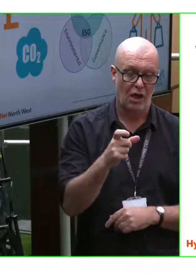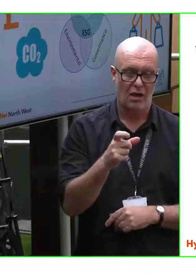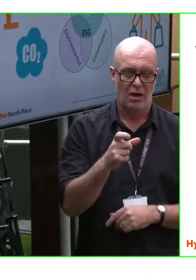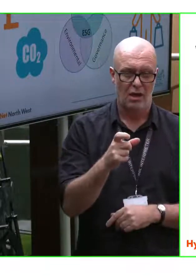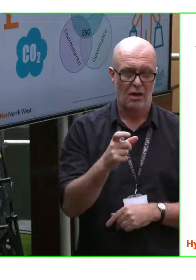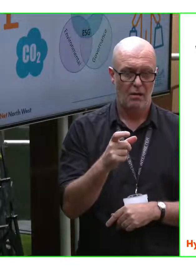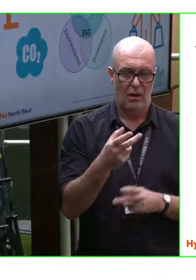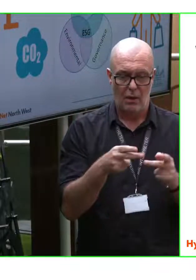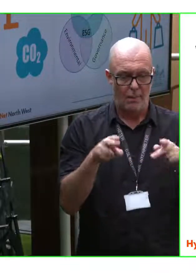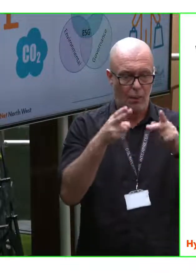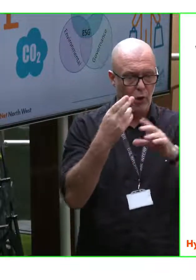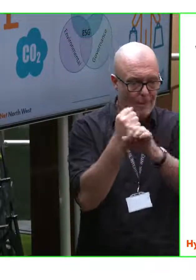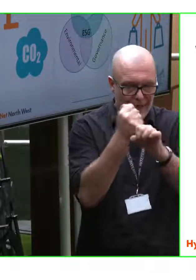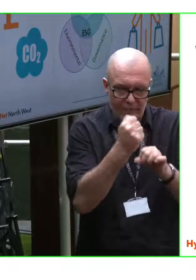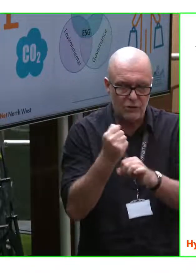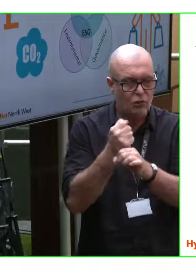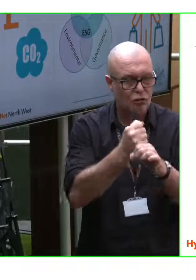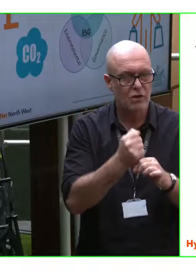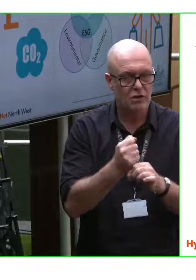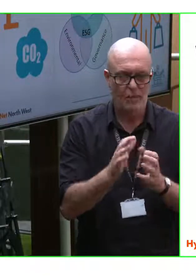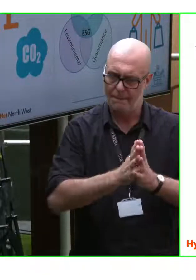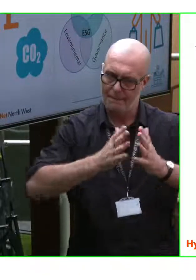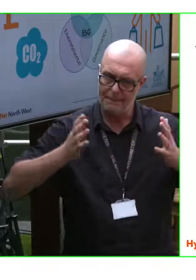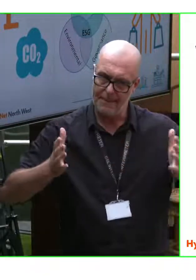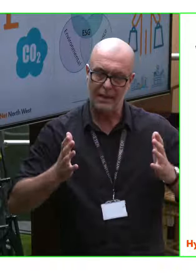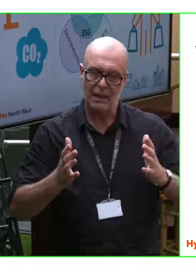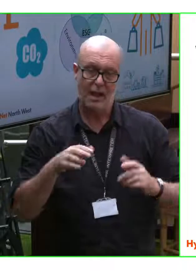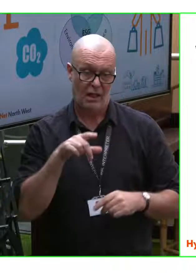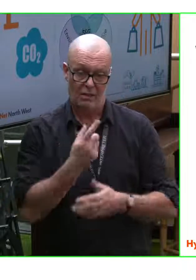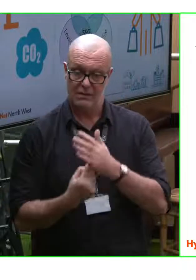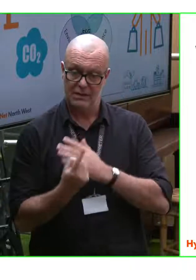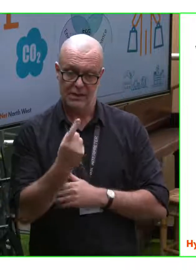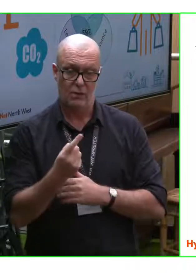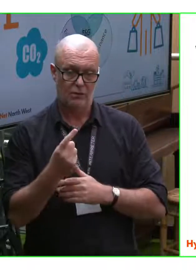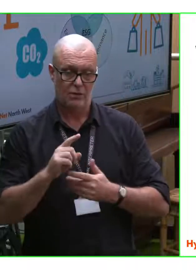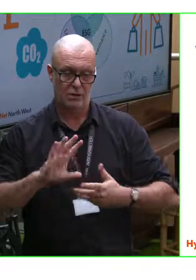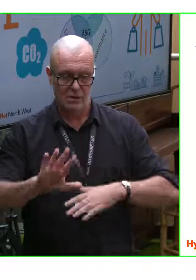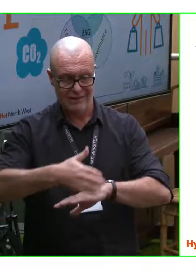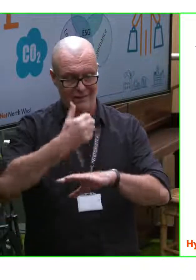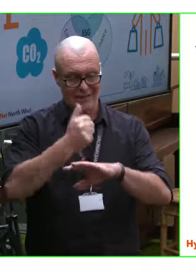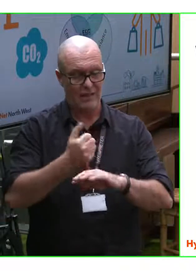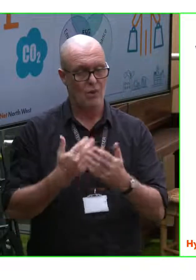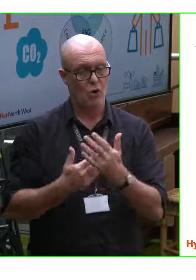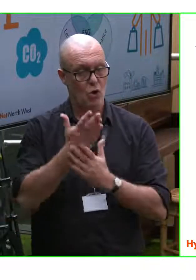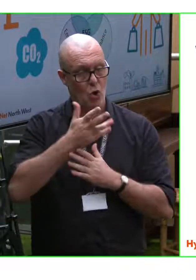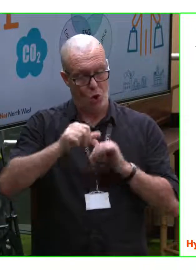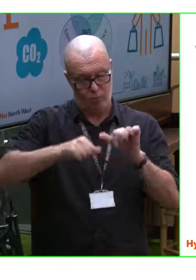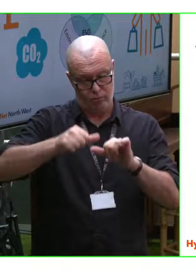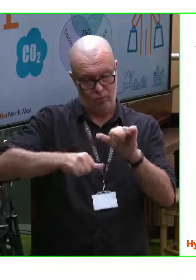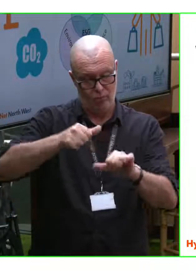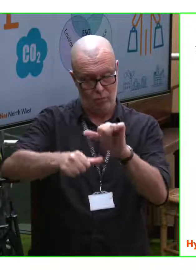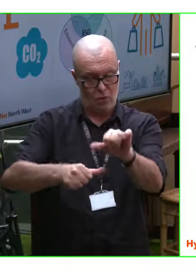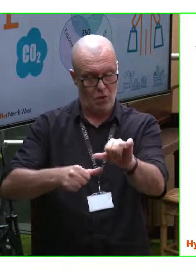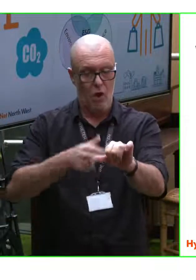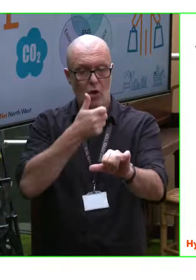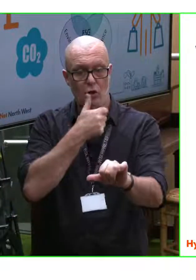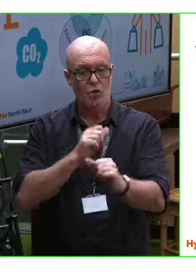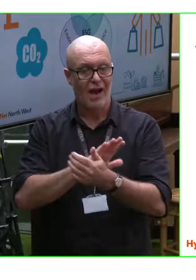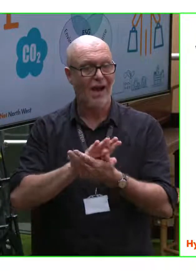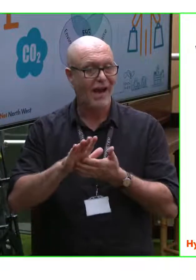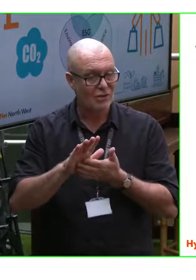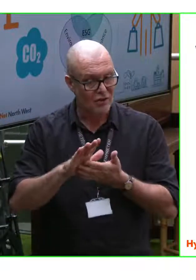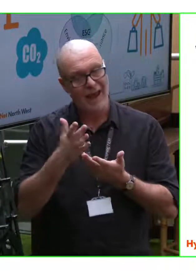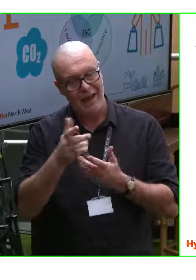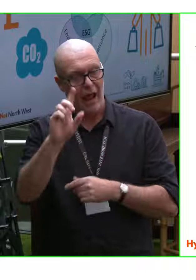bottling manufacturers in this country. They are installing a new line that will be running on hydrogen and electricity